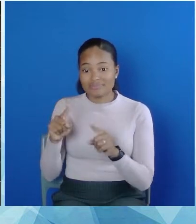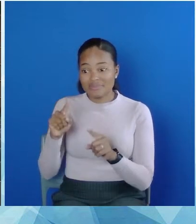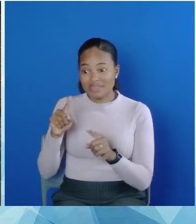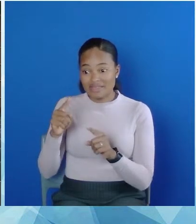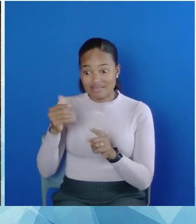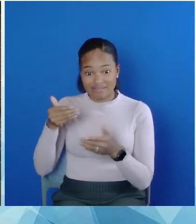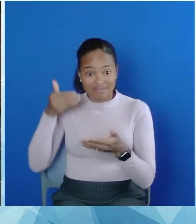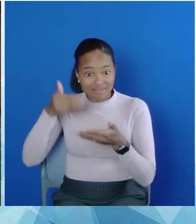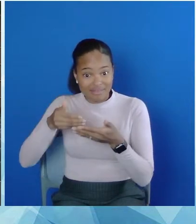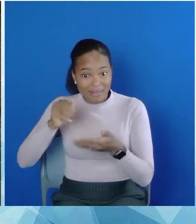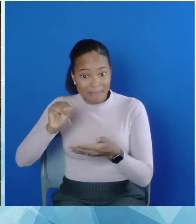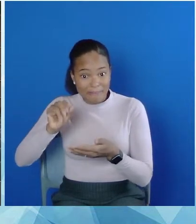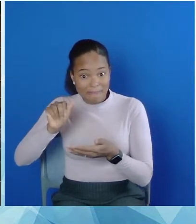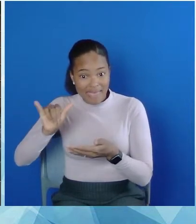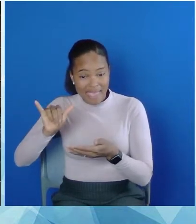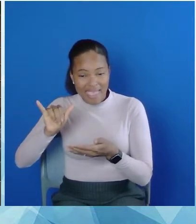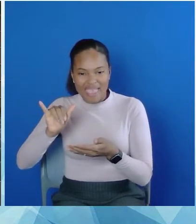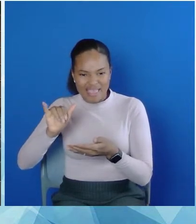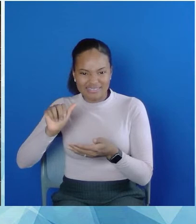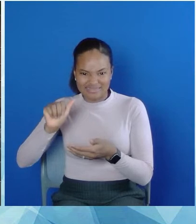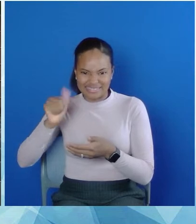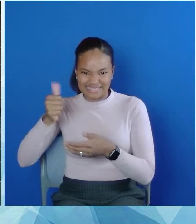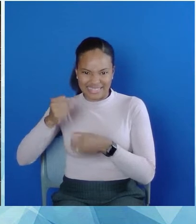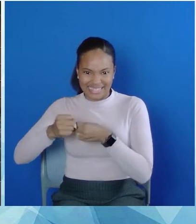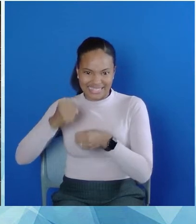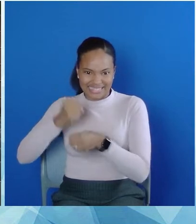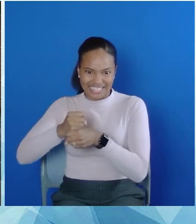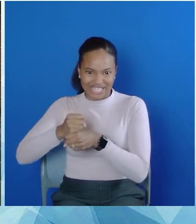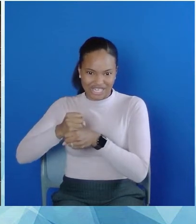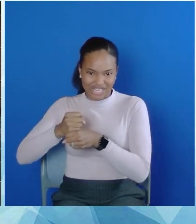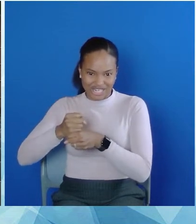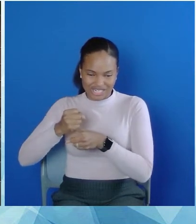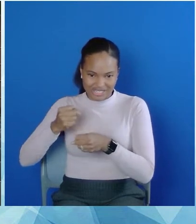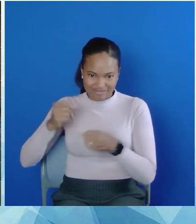reunion. I grew up here. This is my home.